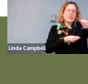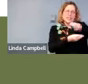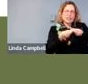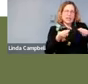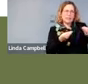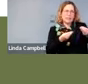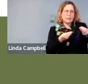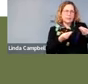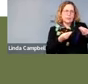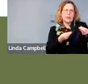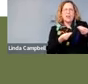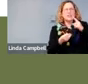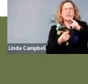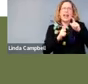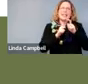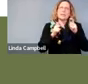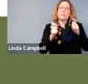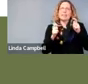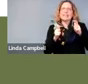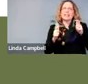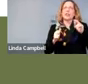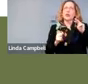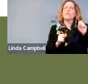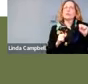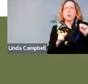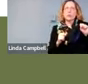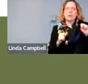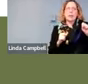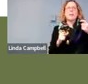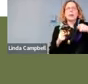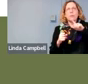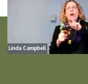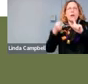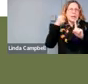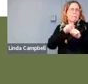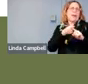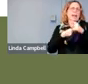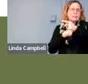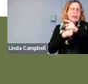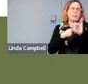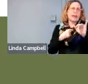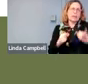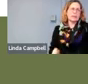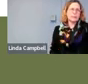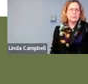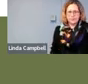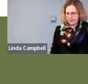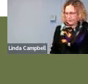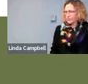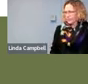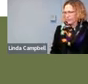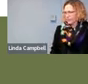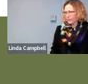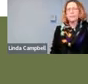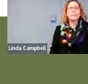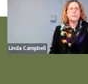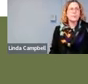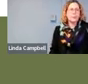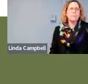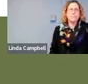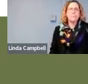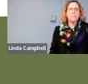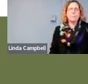And then there's also ballast water as well. That's not as a large deal here in Nova Scotia, but there are other areas that